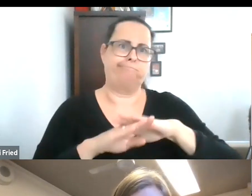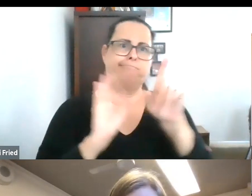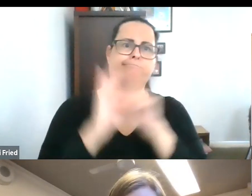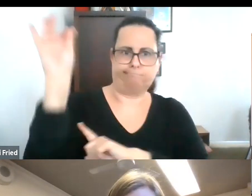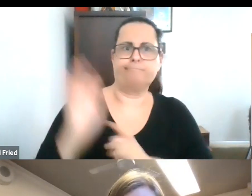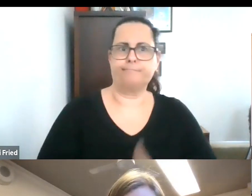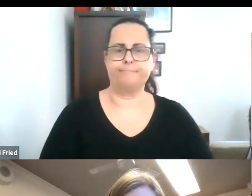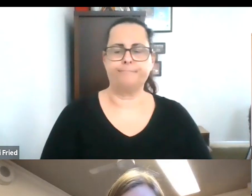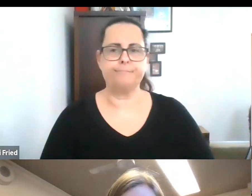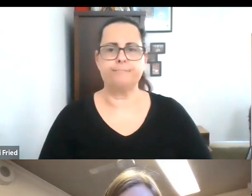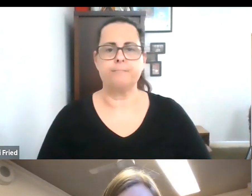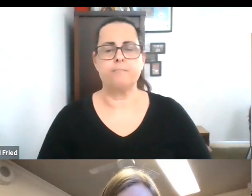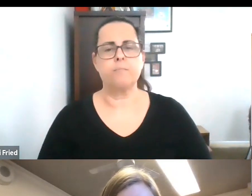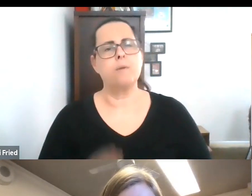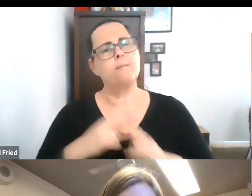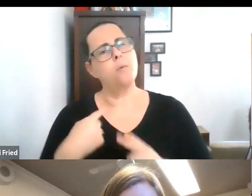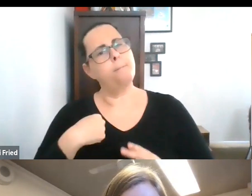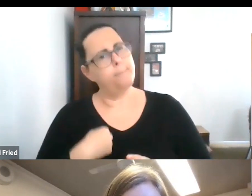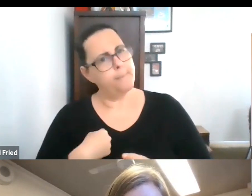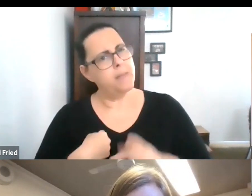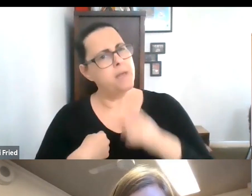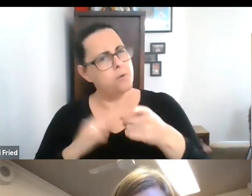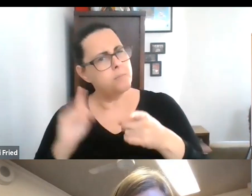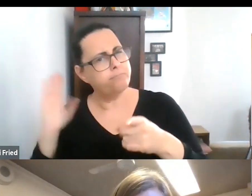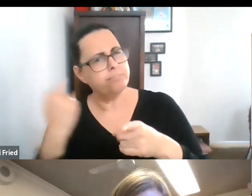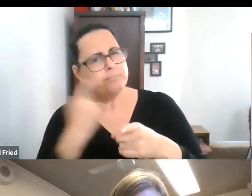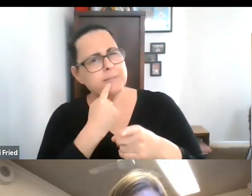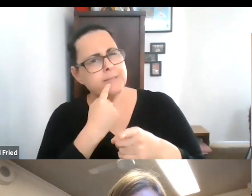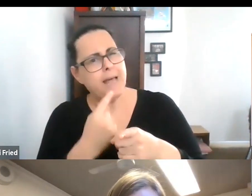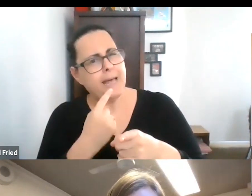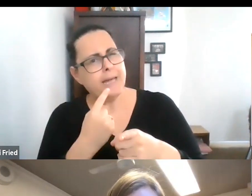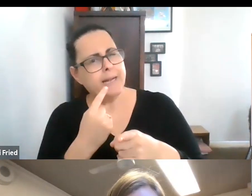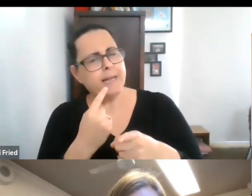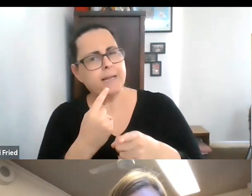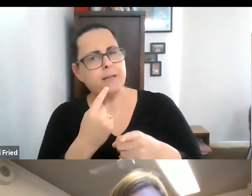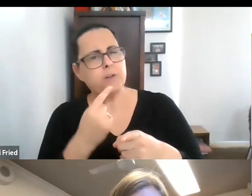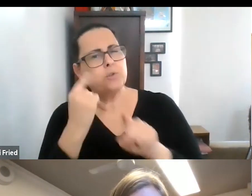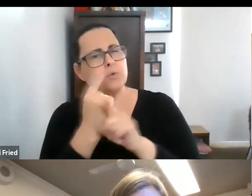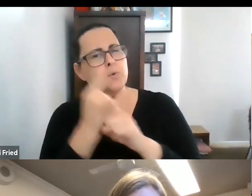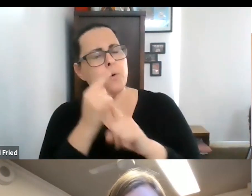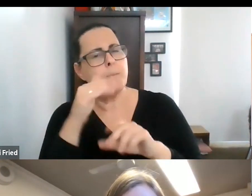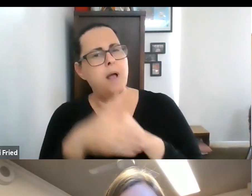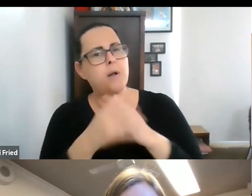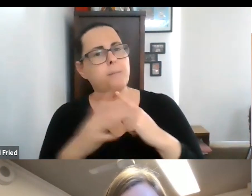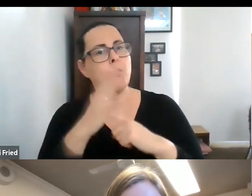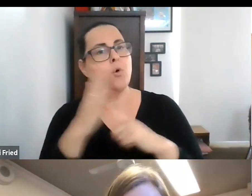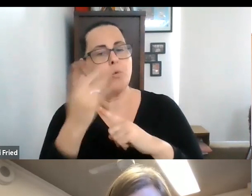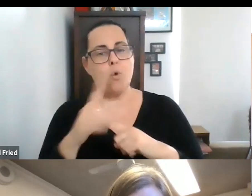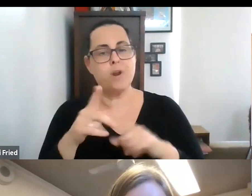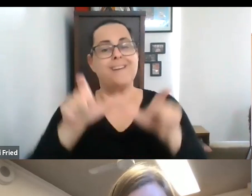for me, a really important point that you made also towards the end of the presentation, where you talked about the importance of